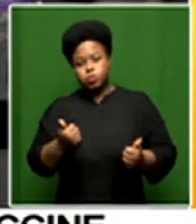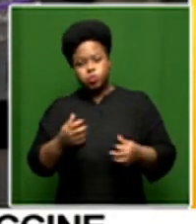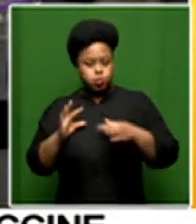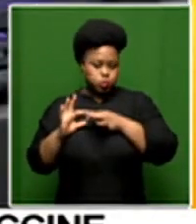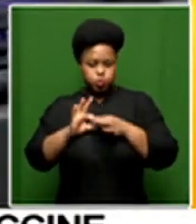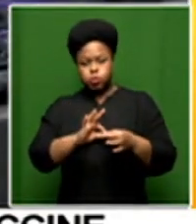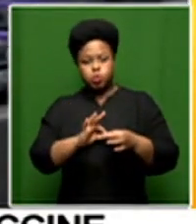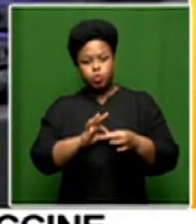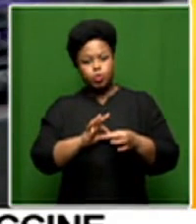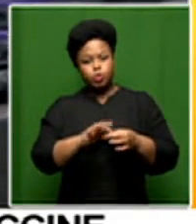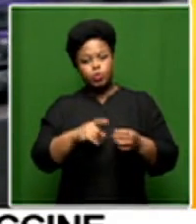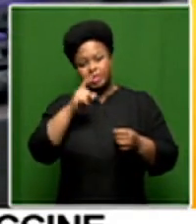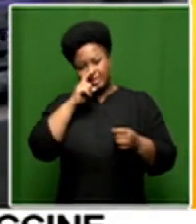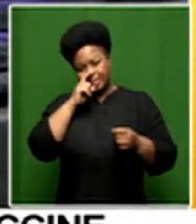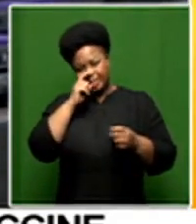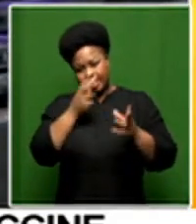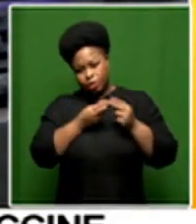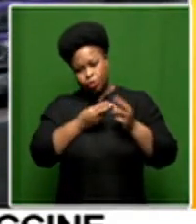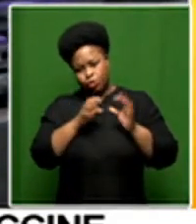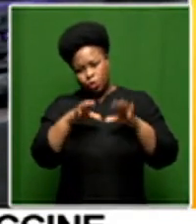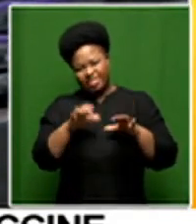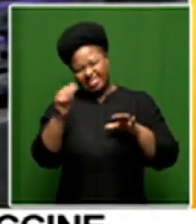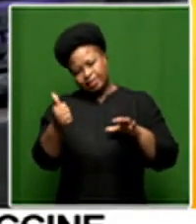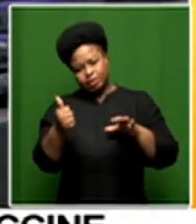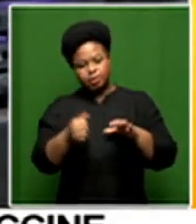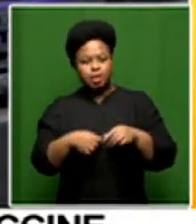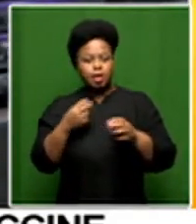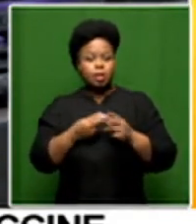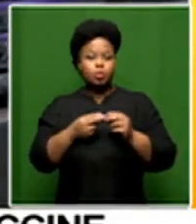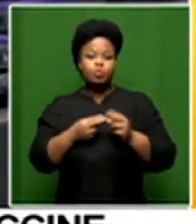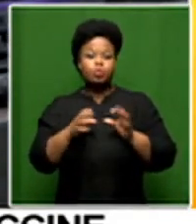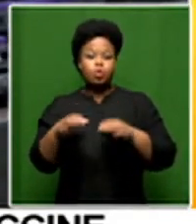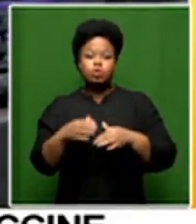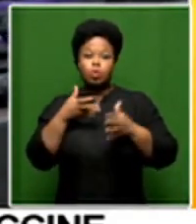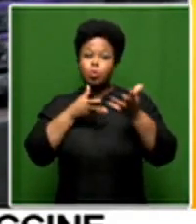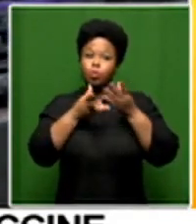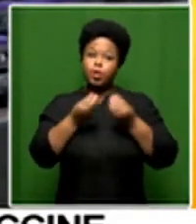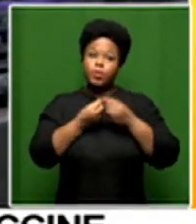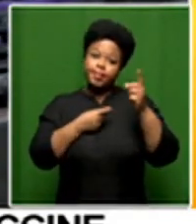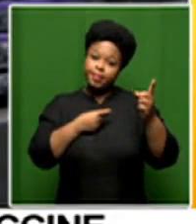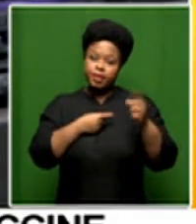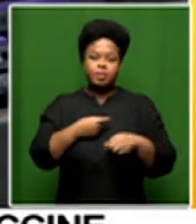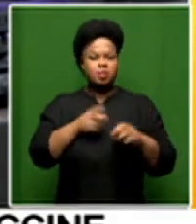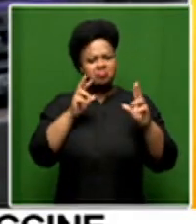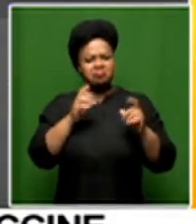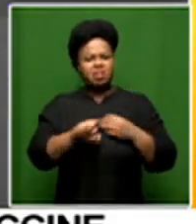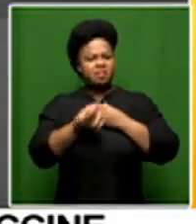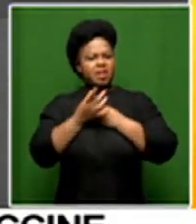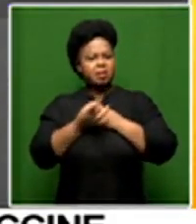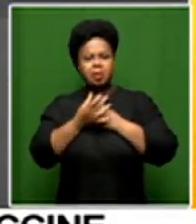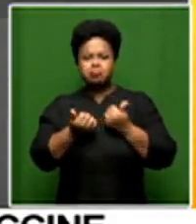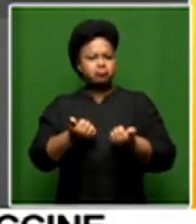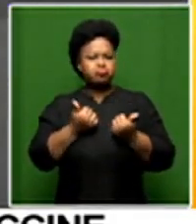relations ourselves with our sister unions. We have been interacting with them, and they've been giving us